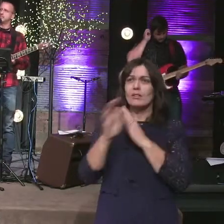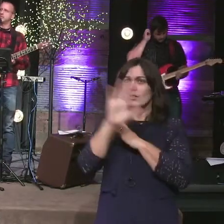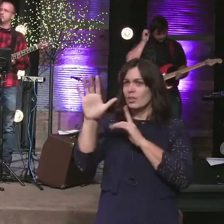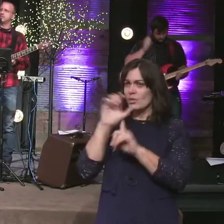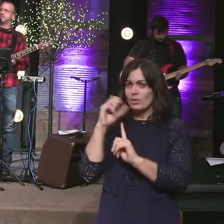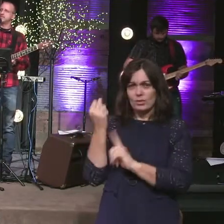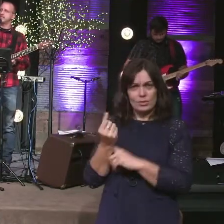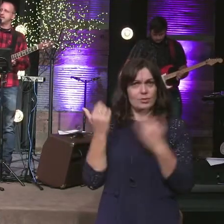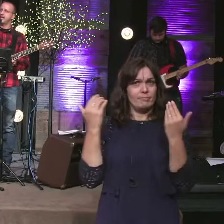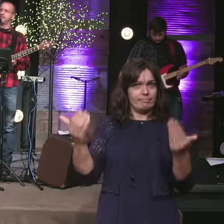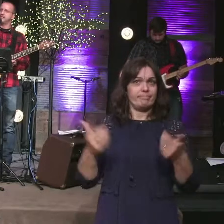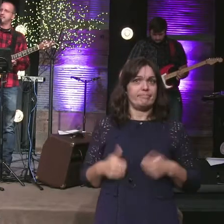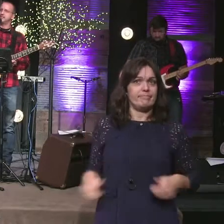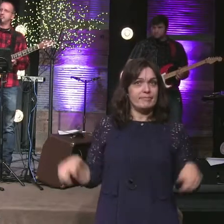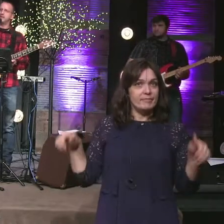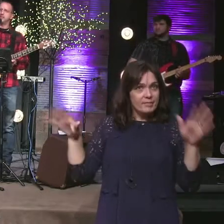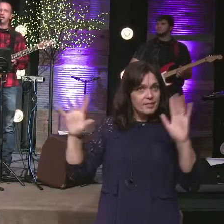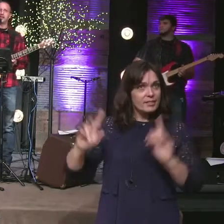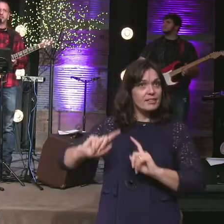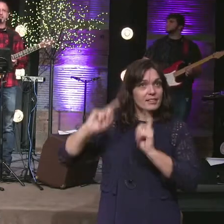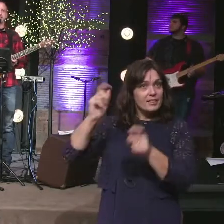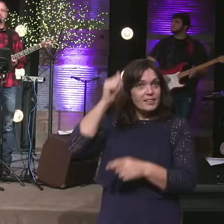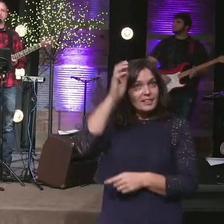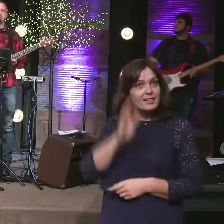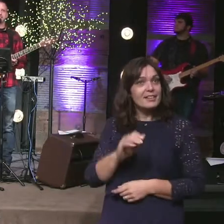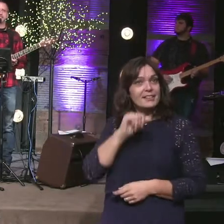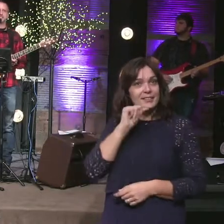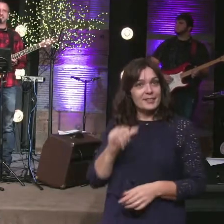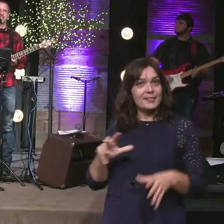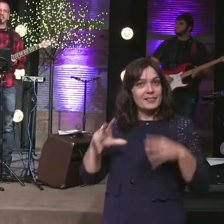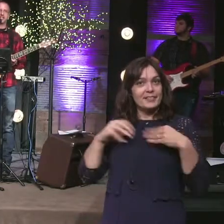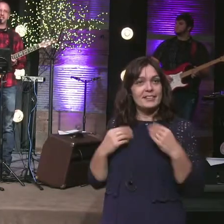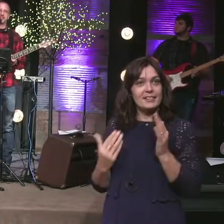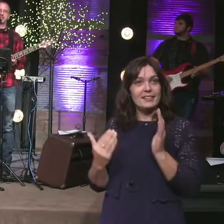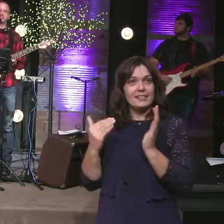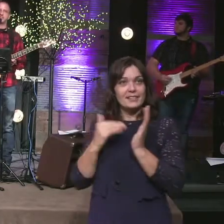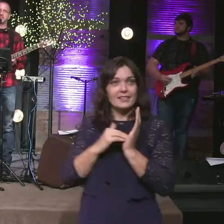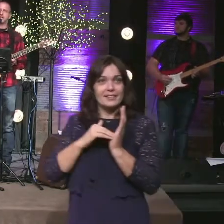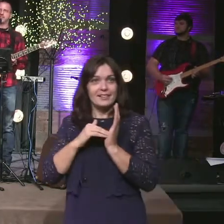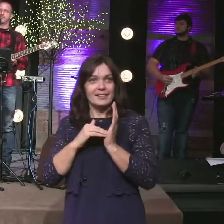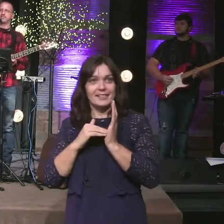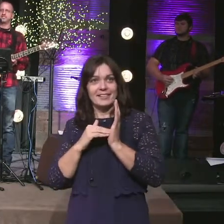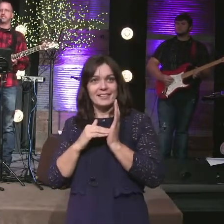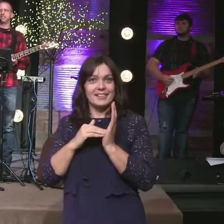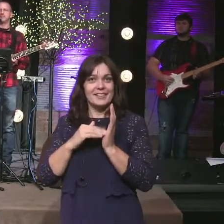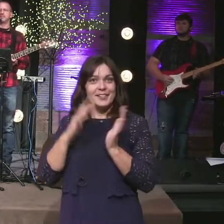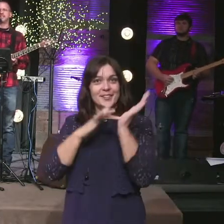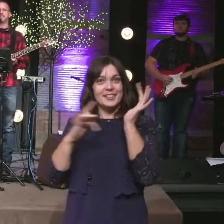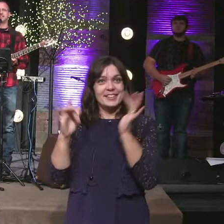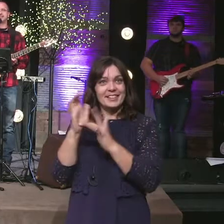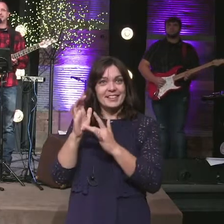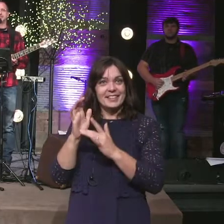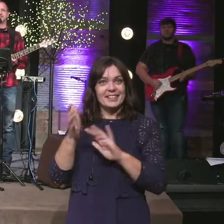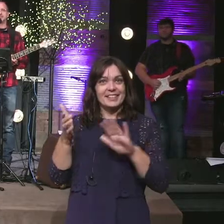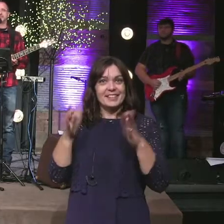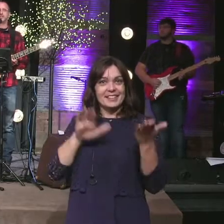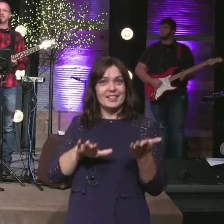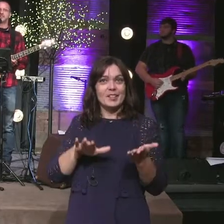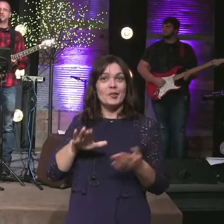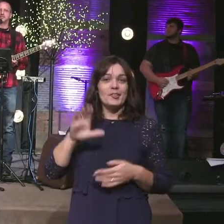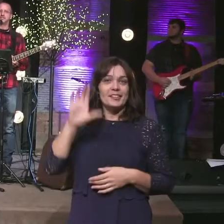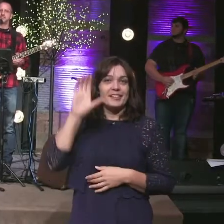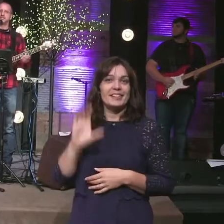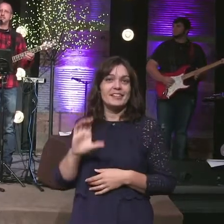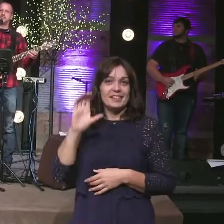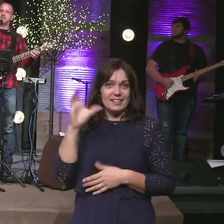morning. Give it to God and don't pick it back up again. Jesus died on that cross one time for us. He's not going to do it again. So let's